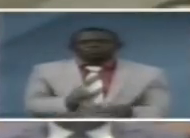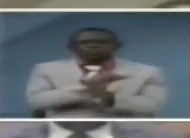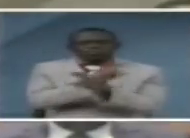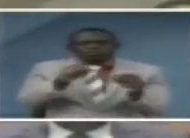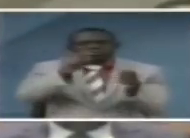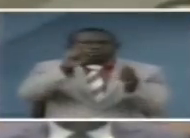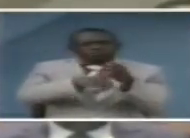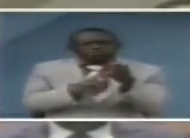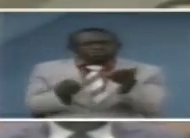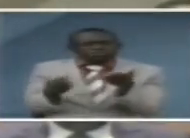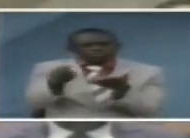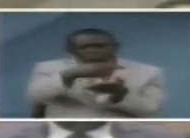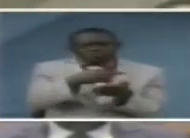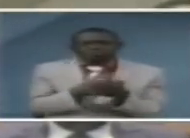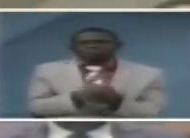revenue neutral.